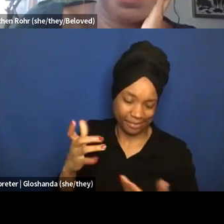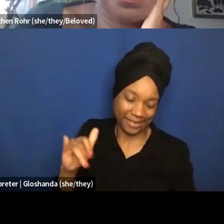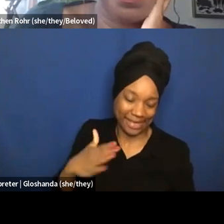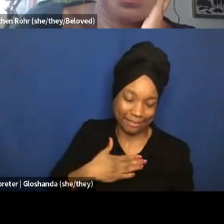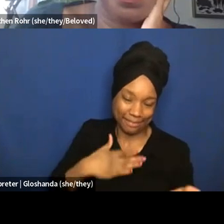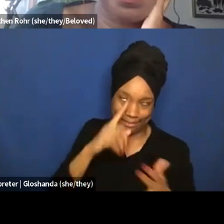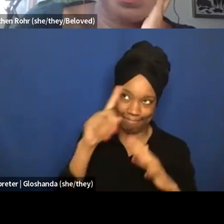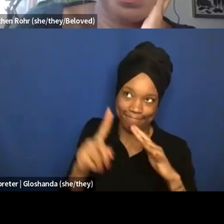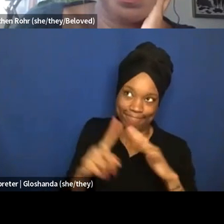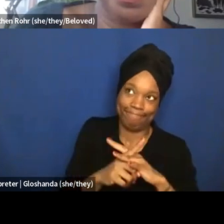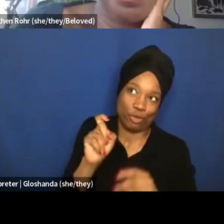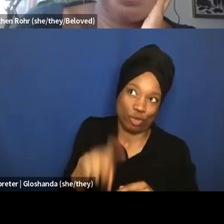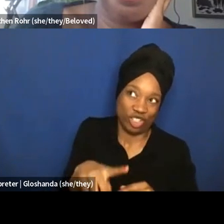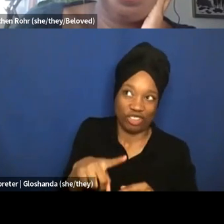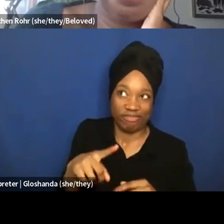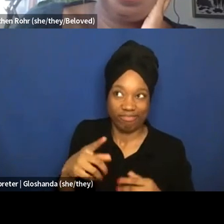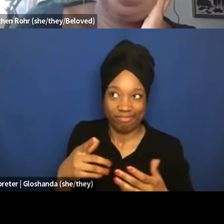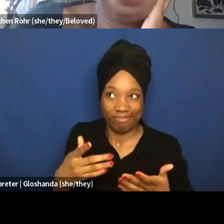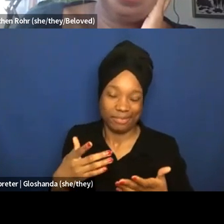I beg to ask in response.